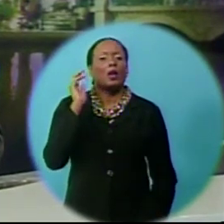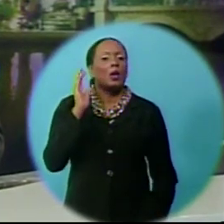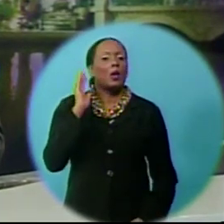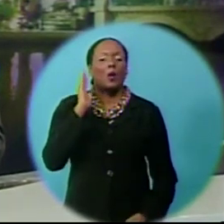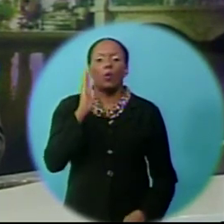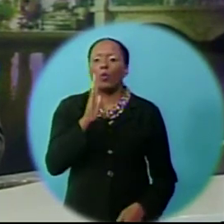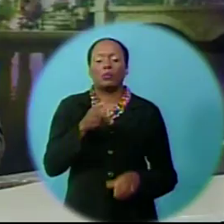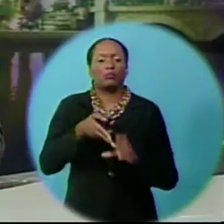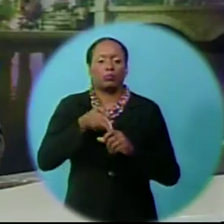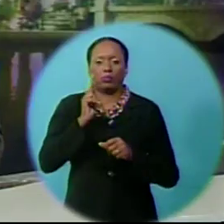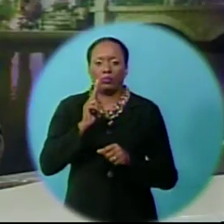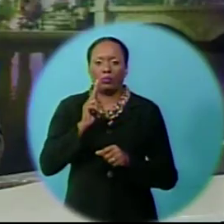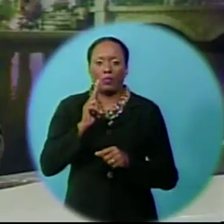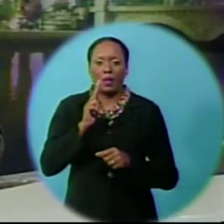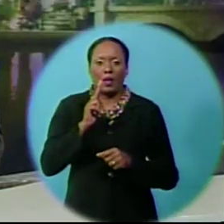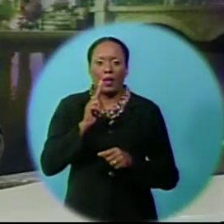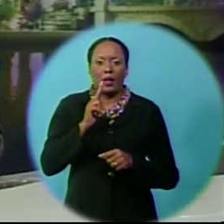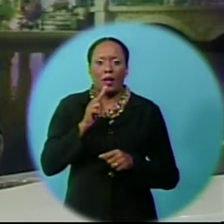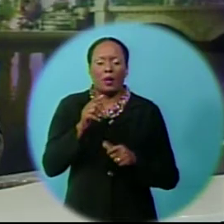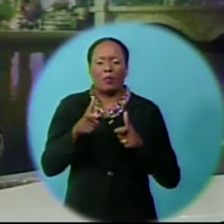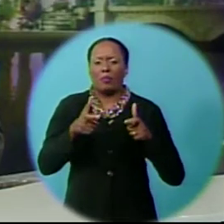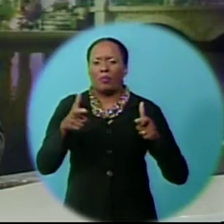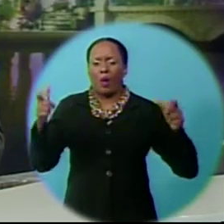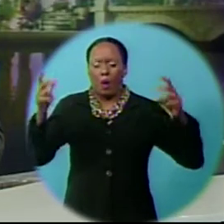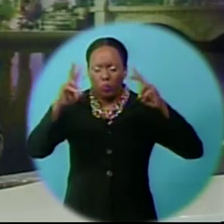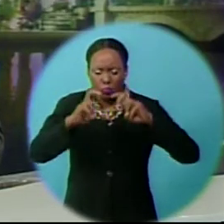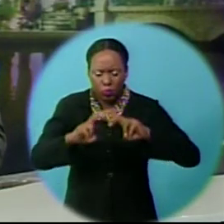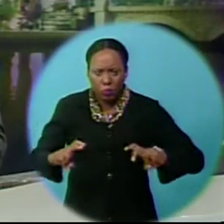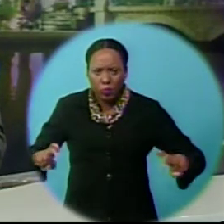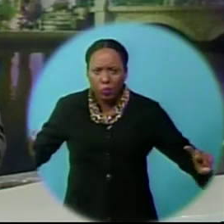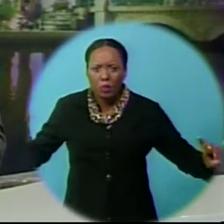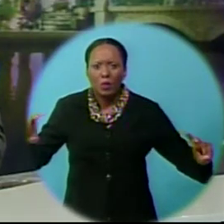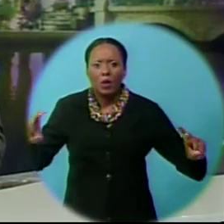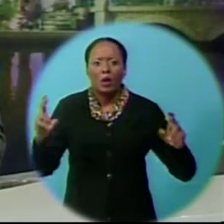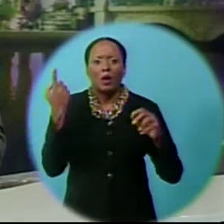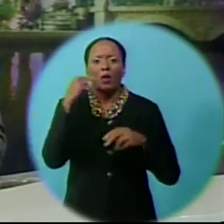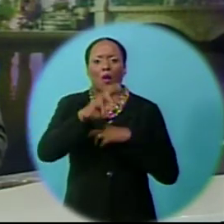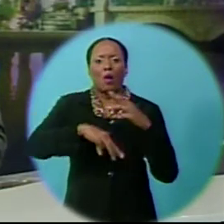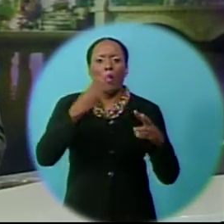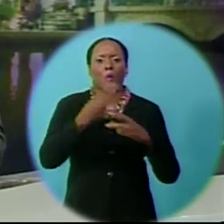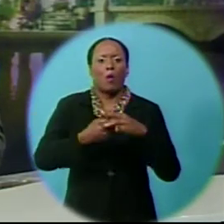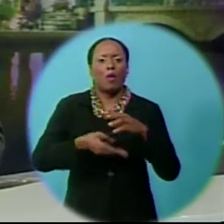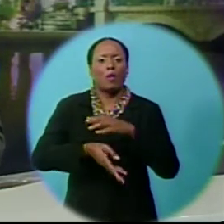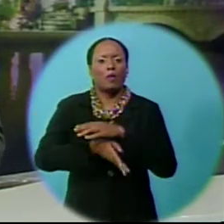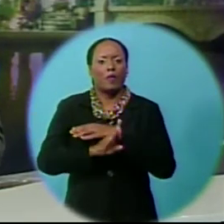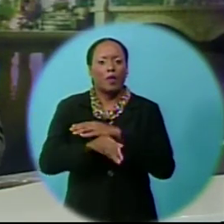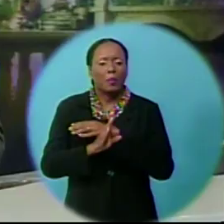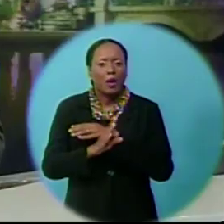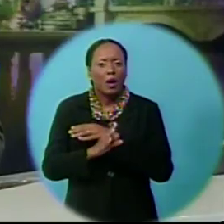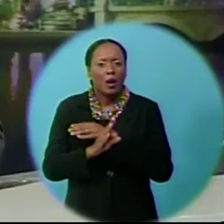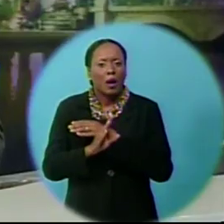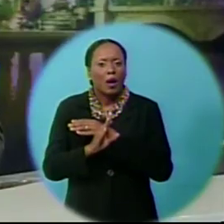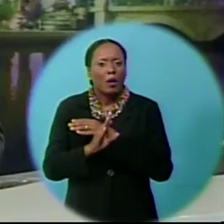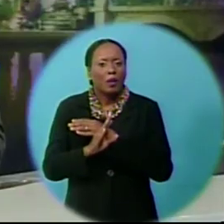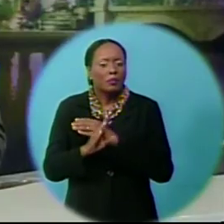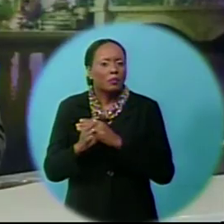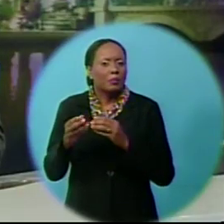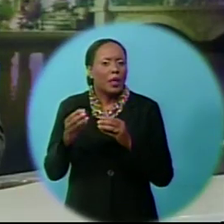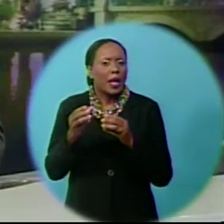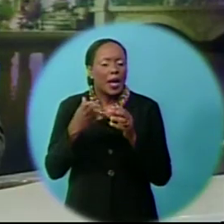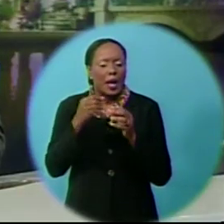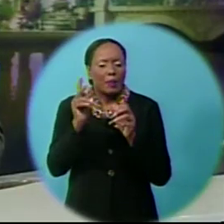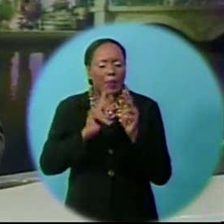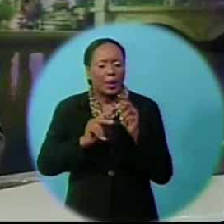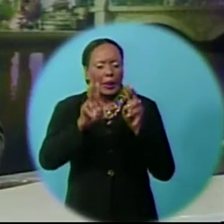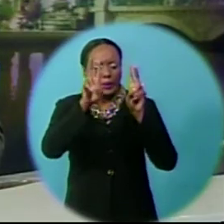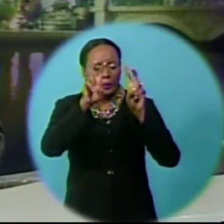official. This as the massive federal investigation into corruption in world football inched closer to the FIFA president. His second